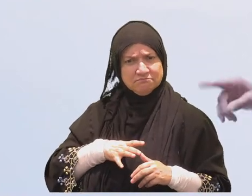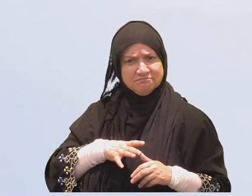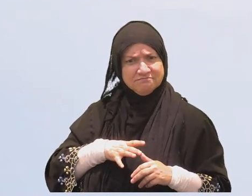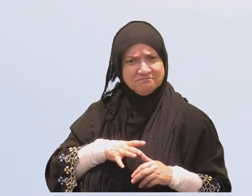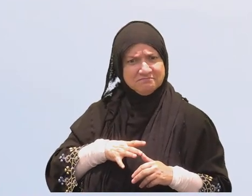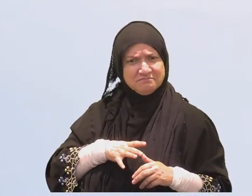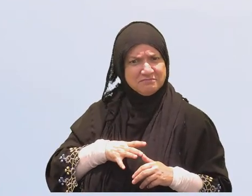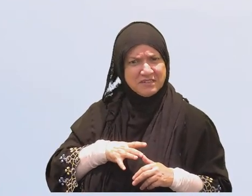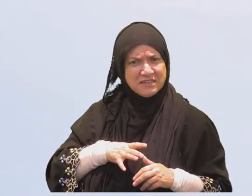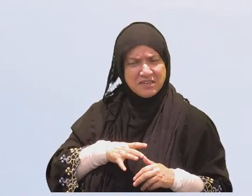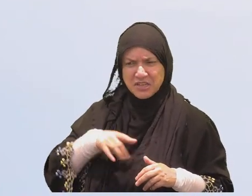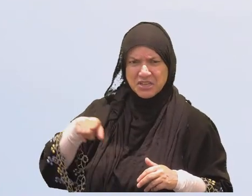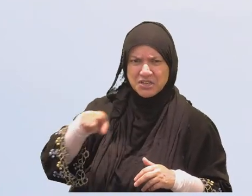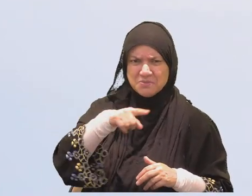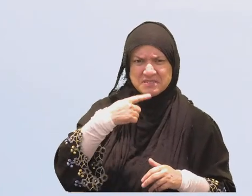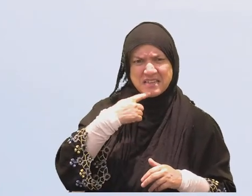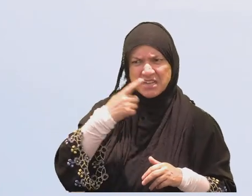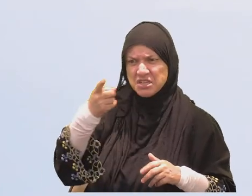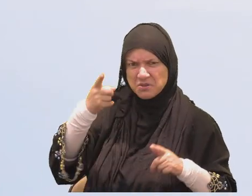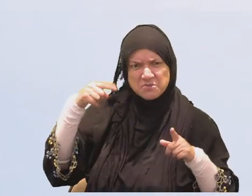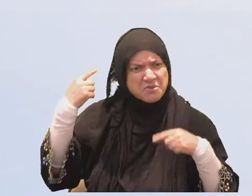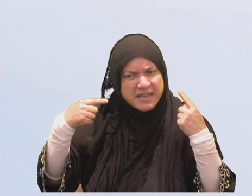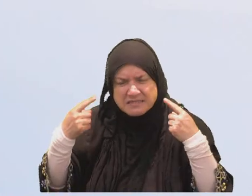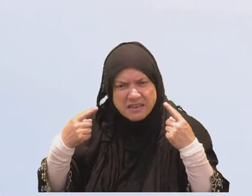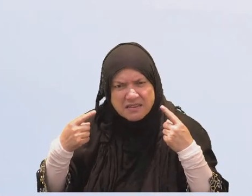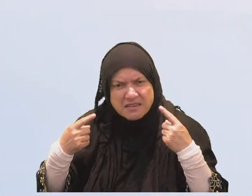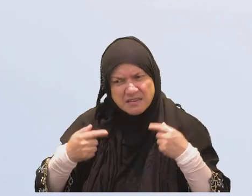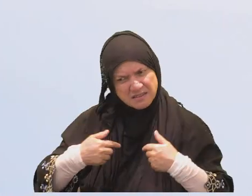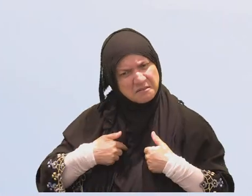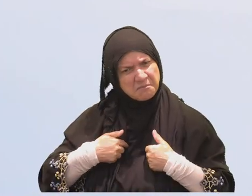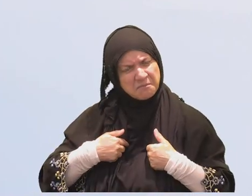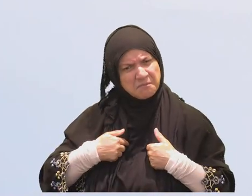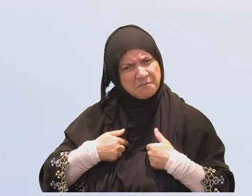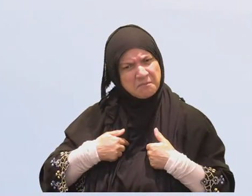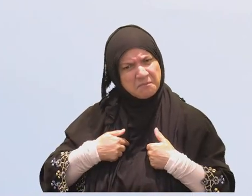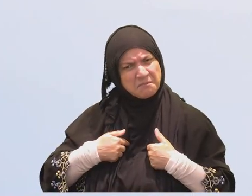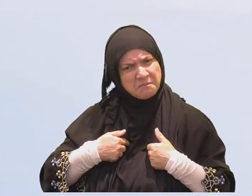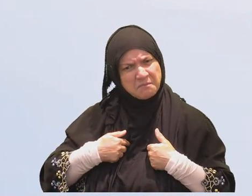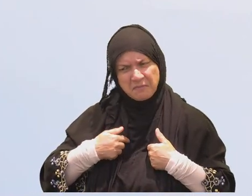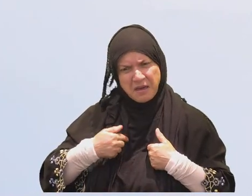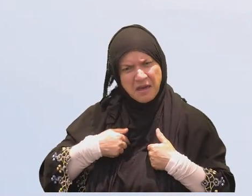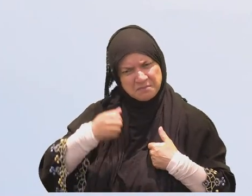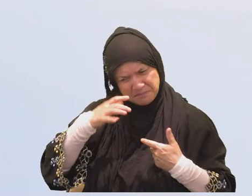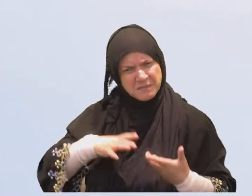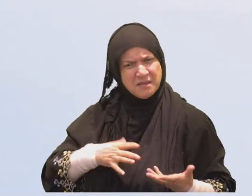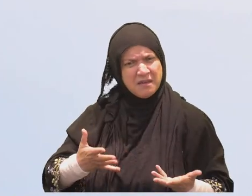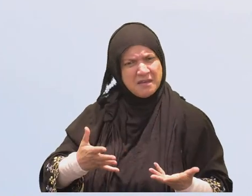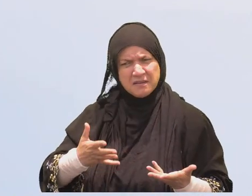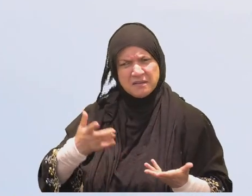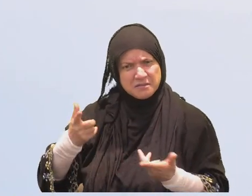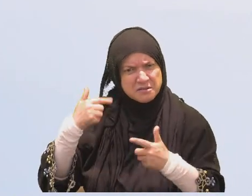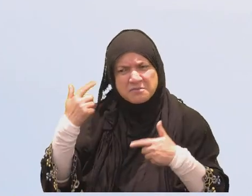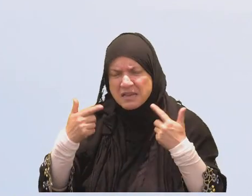There are people that will say, oh, brother, listen, that's your right.